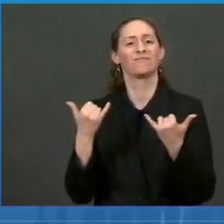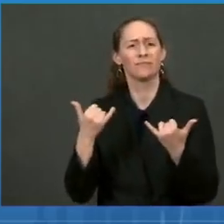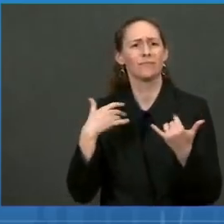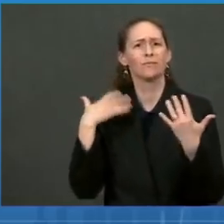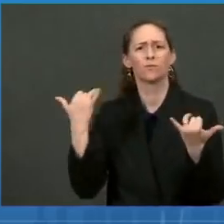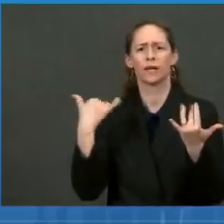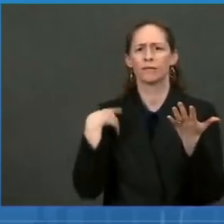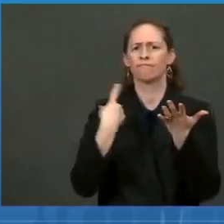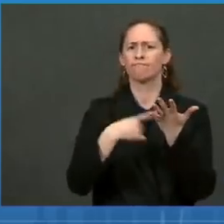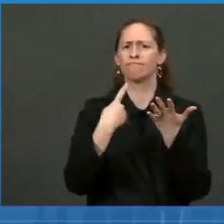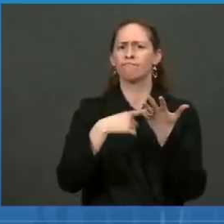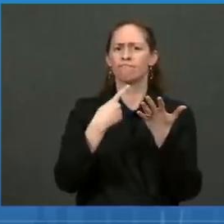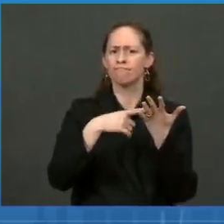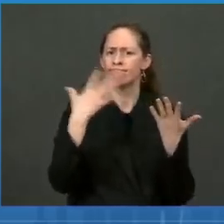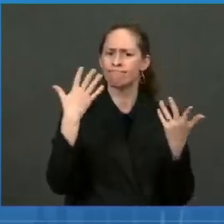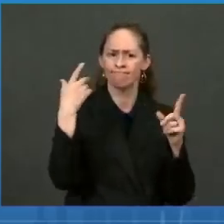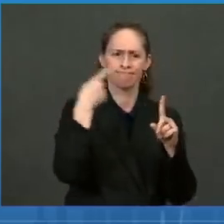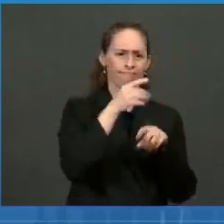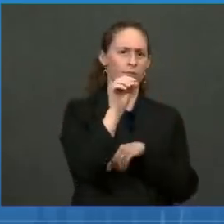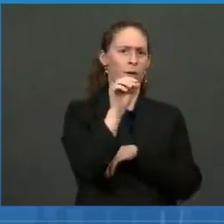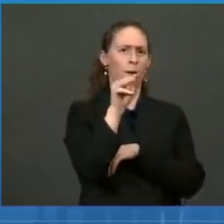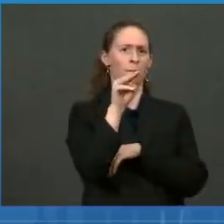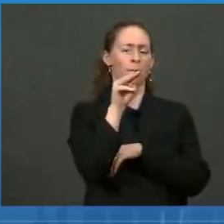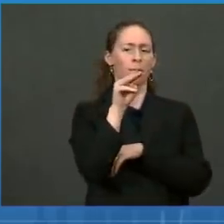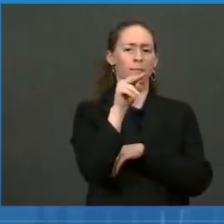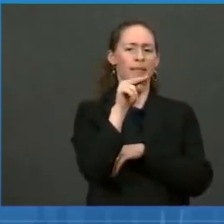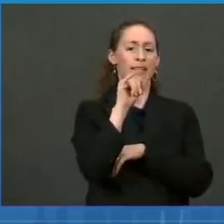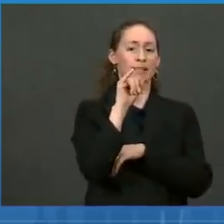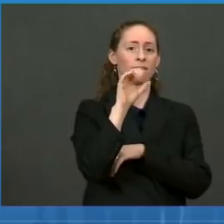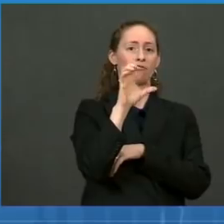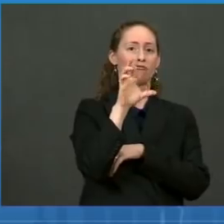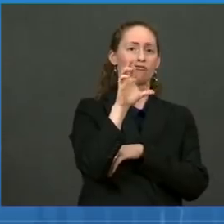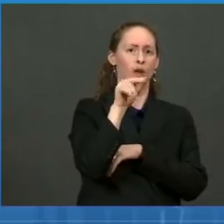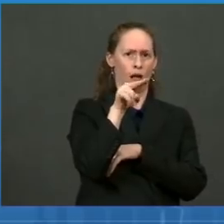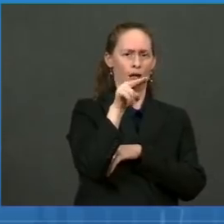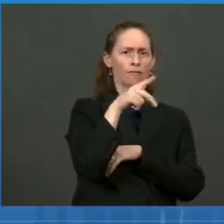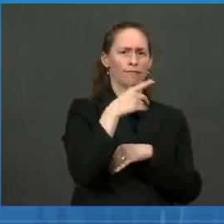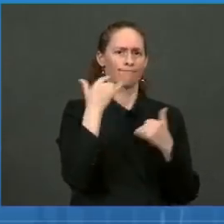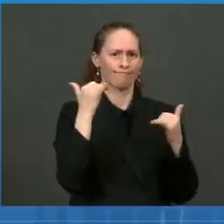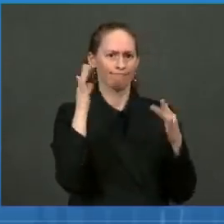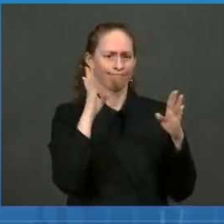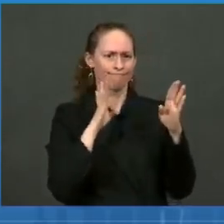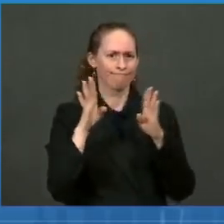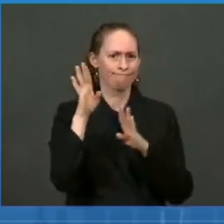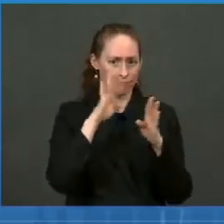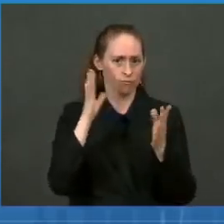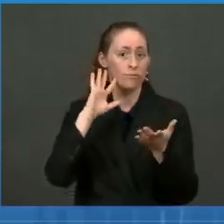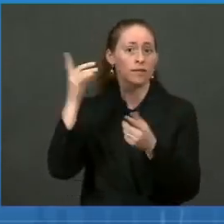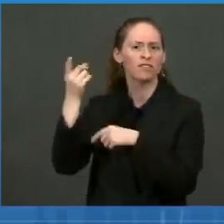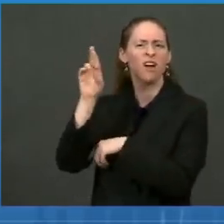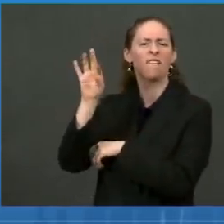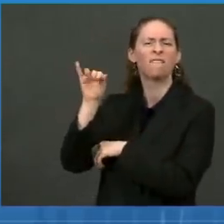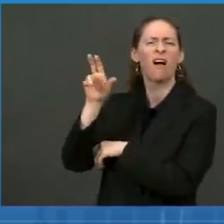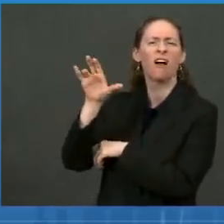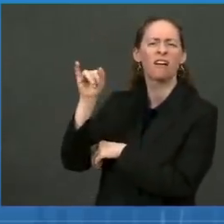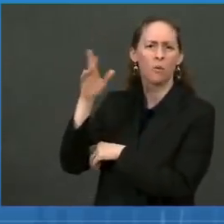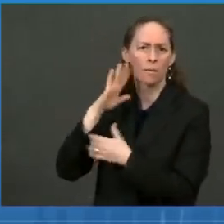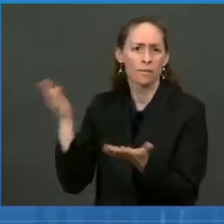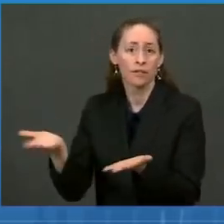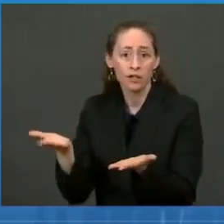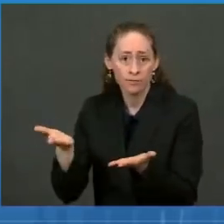Walensky to share the latest on what we know about the variant and what we're doing to be prepared for it in the